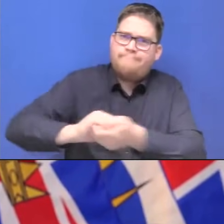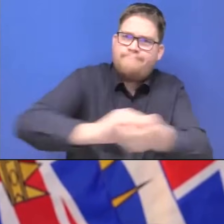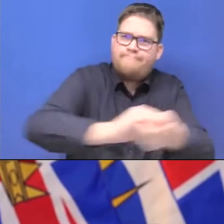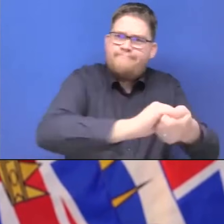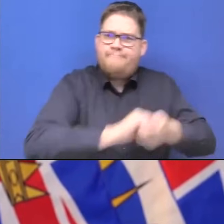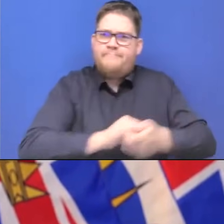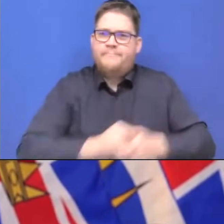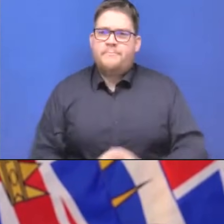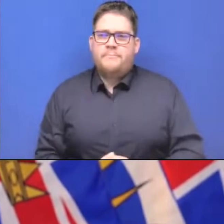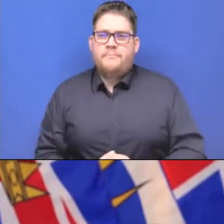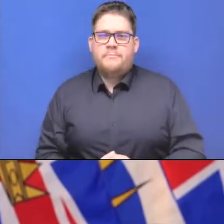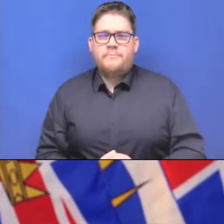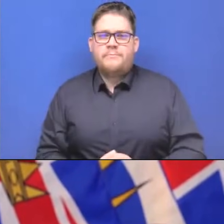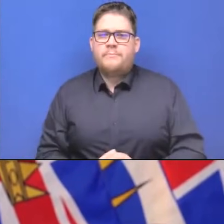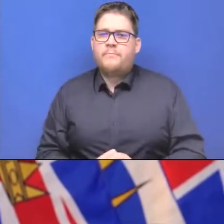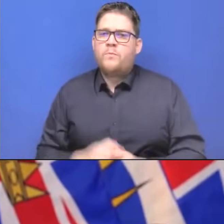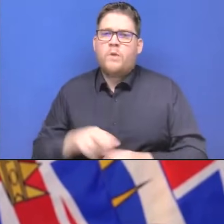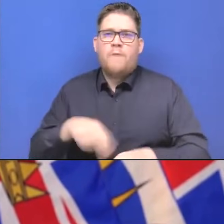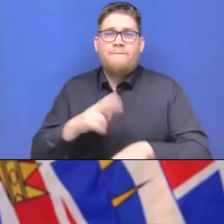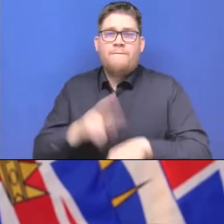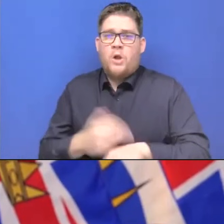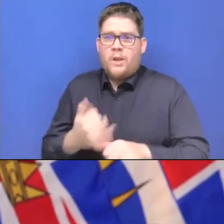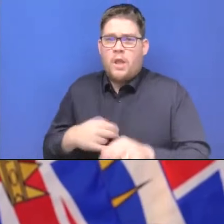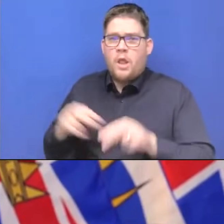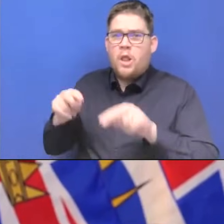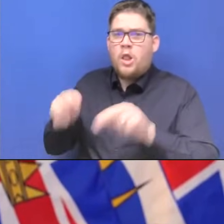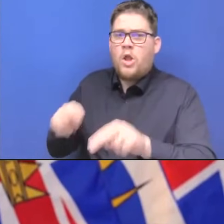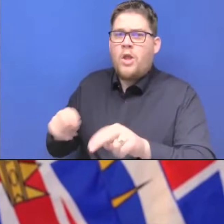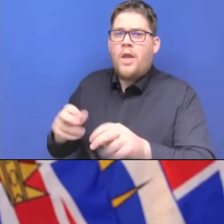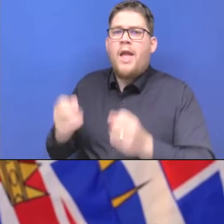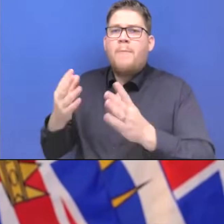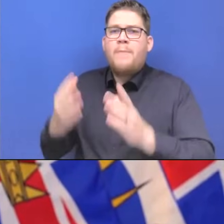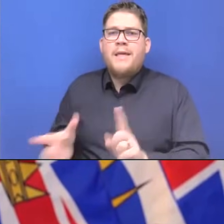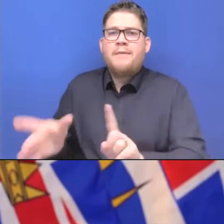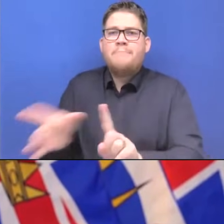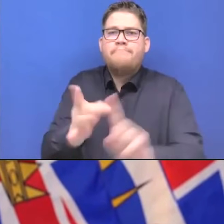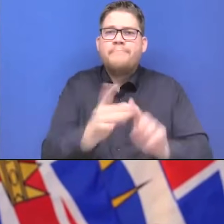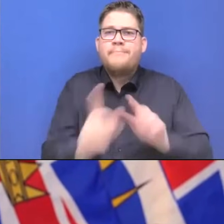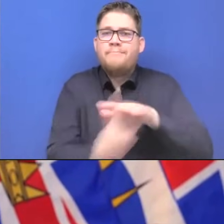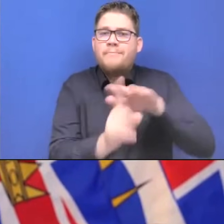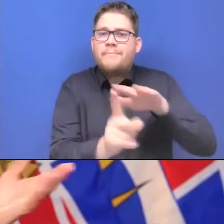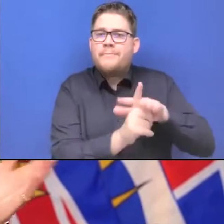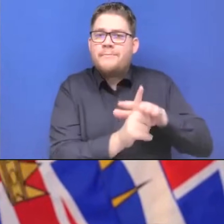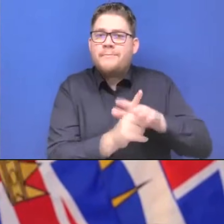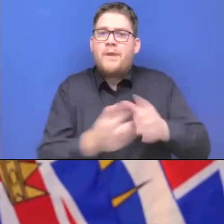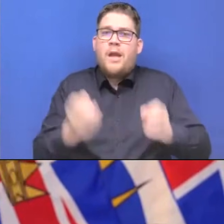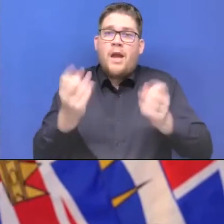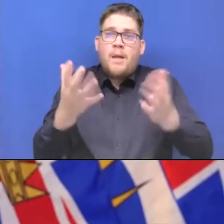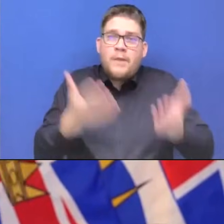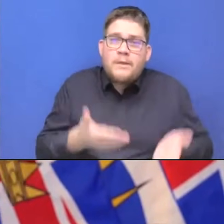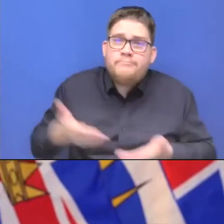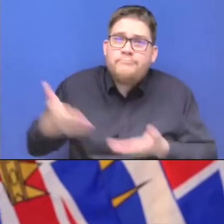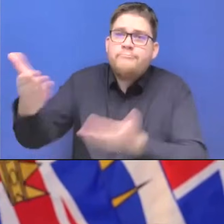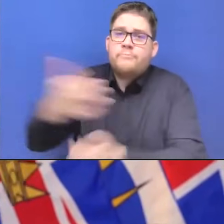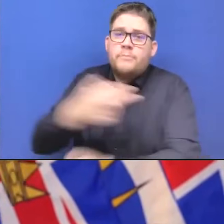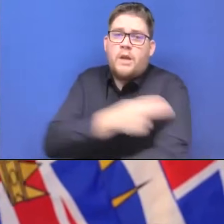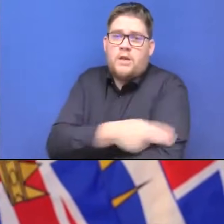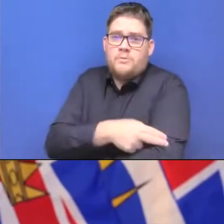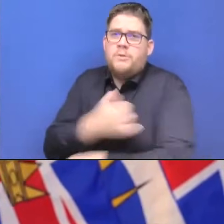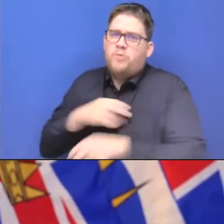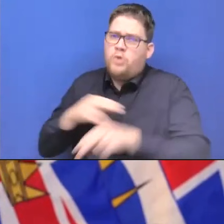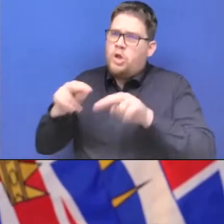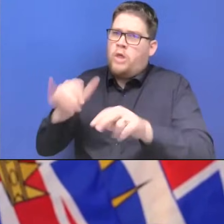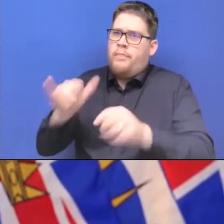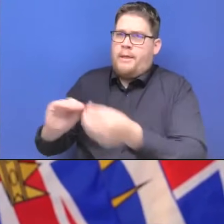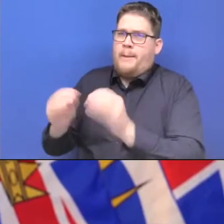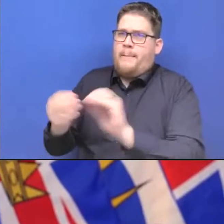important considerations that we've had for a number of months now and continue to monitor. What we have seen, and this is a very busy